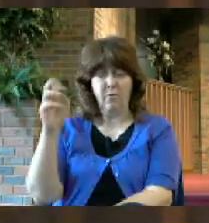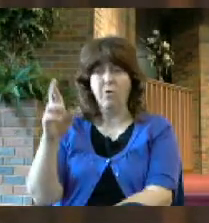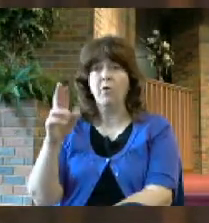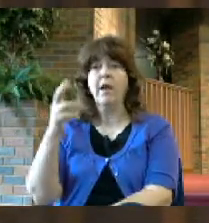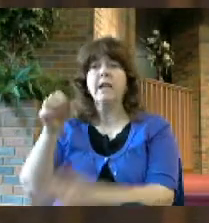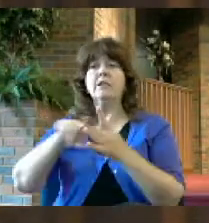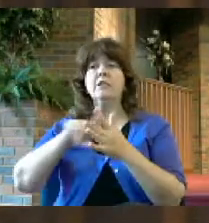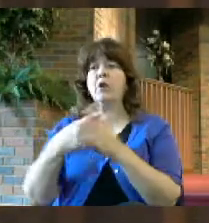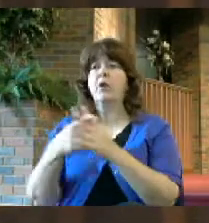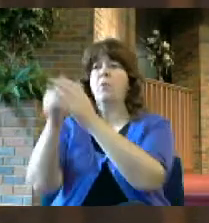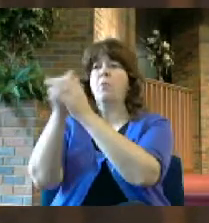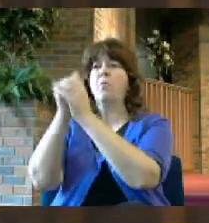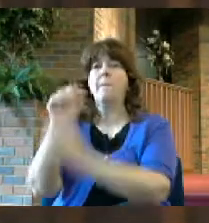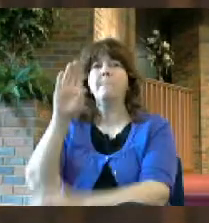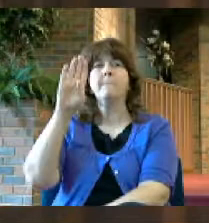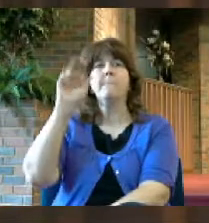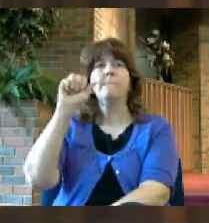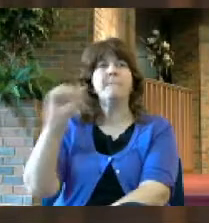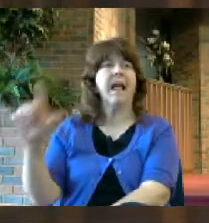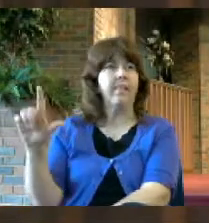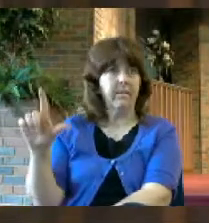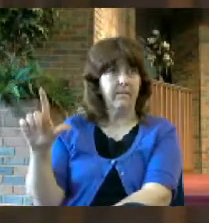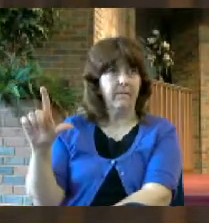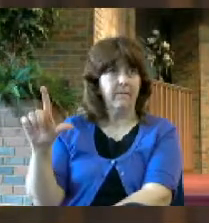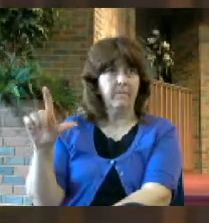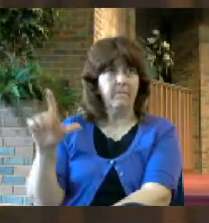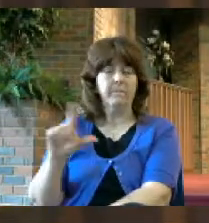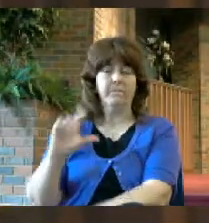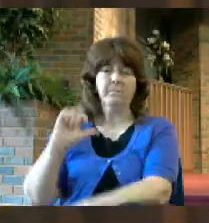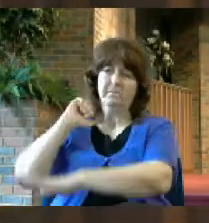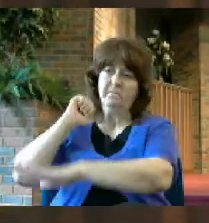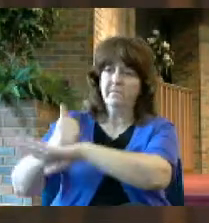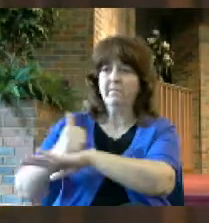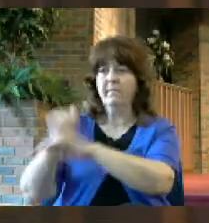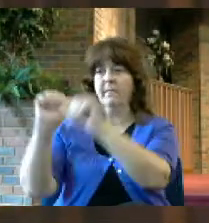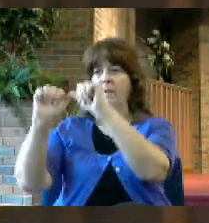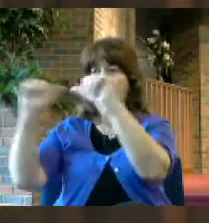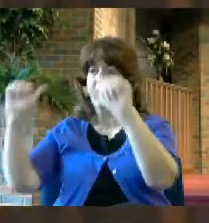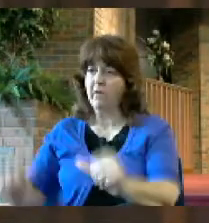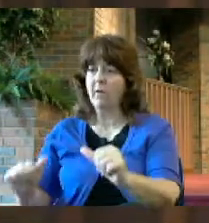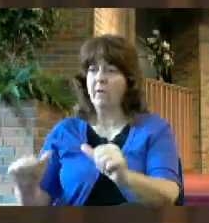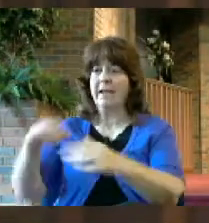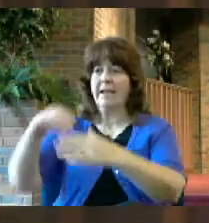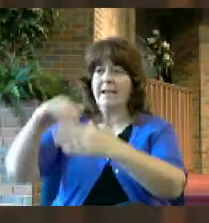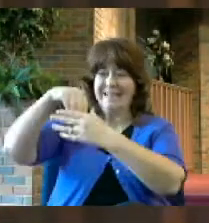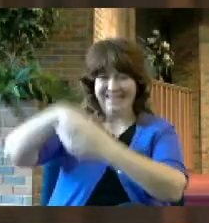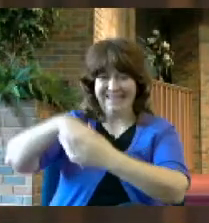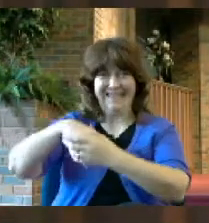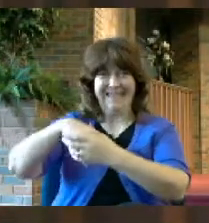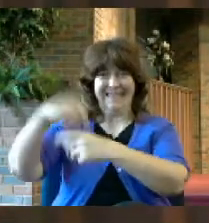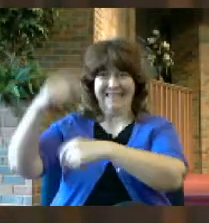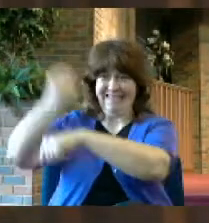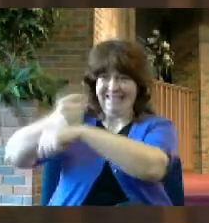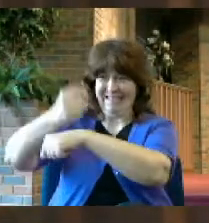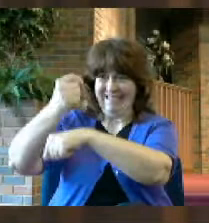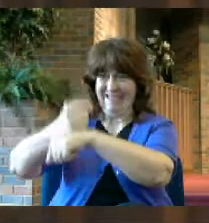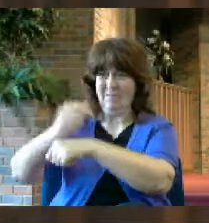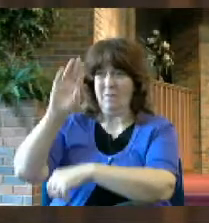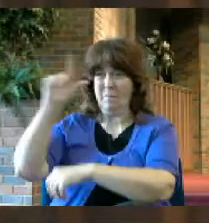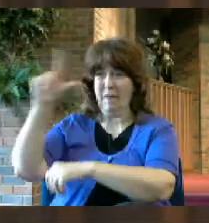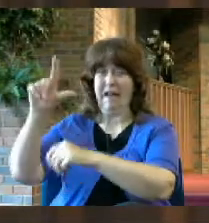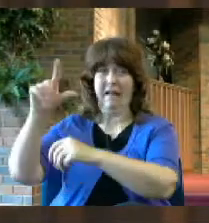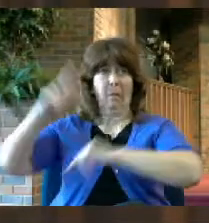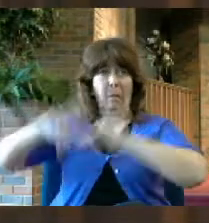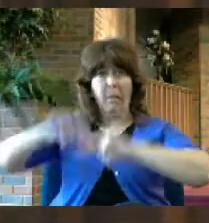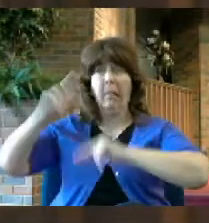him. Then he set up an altar for Baal in the temple of Baal, which he had built in Samaria. And